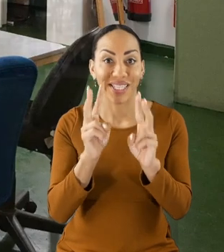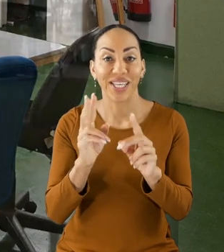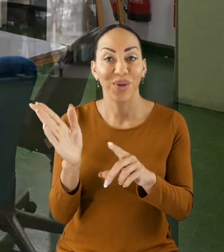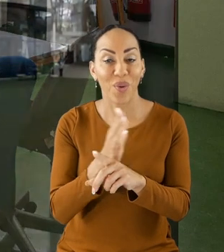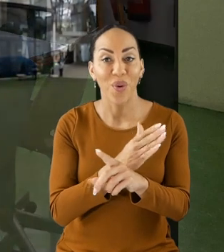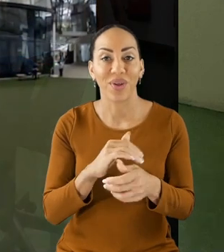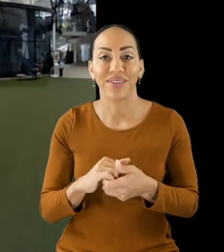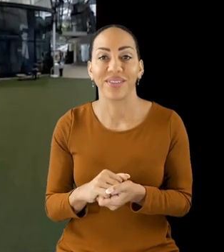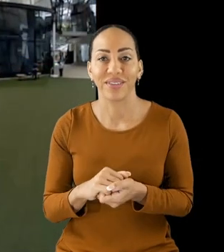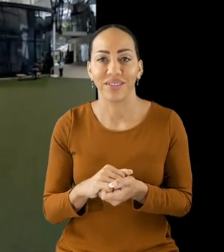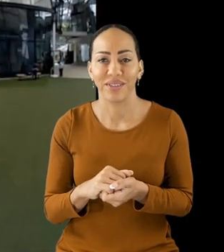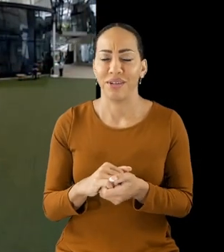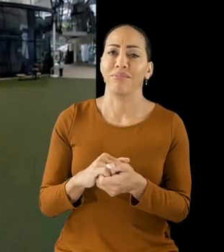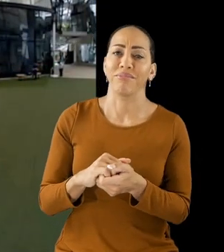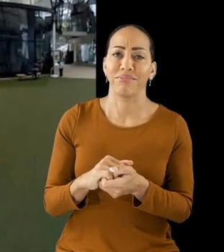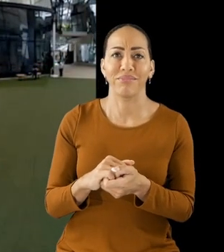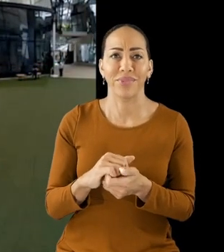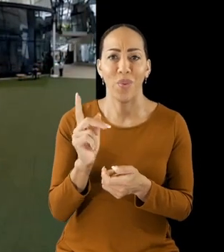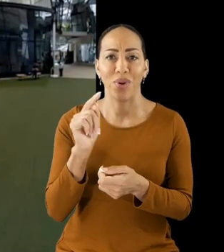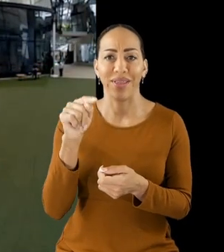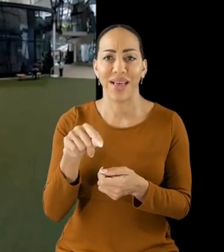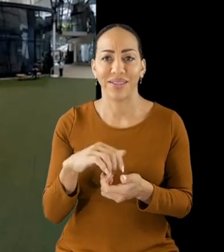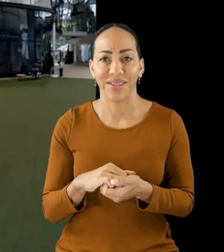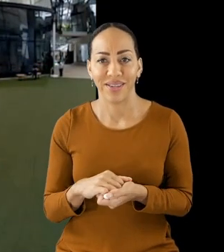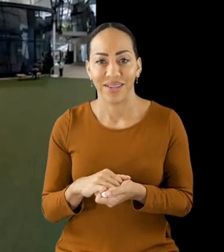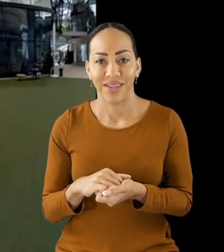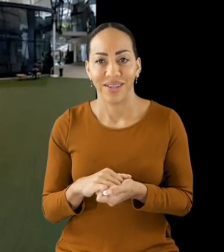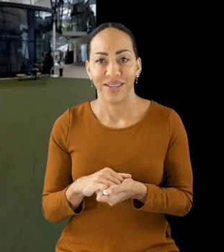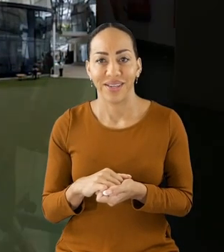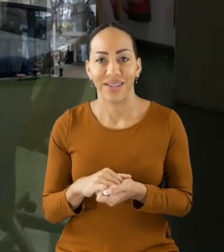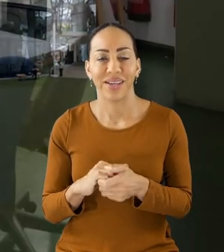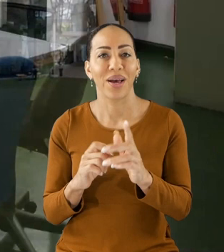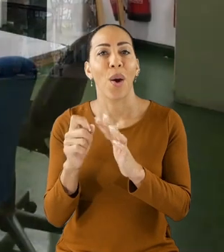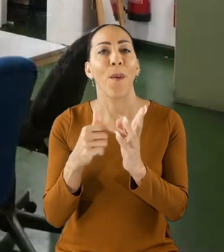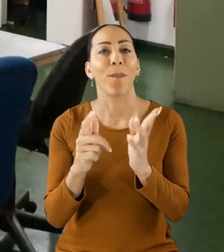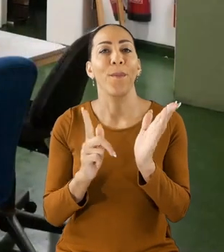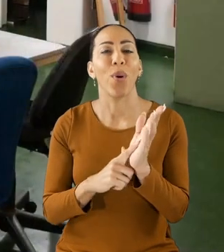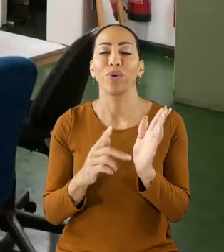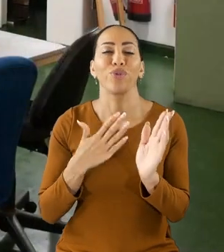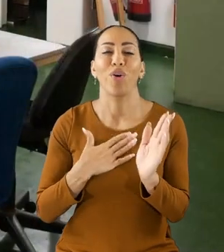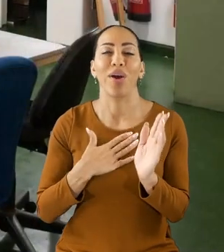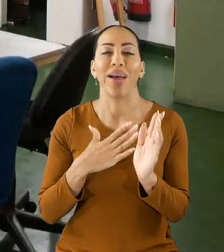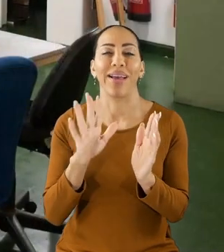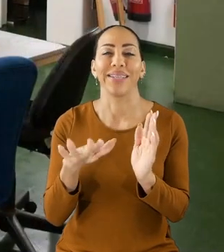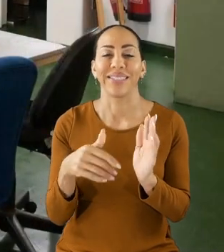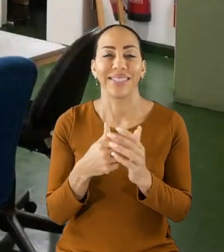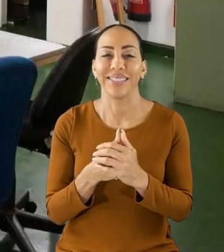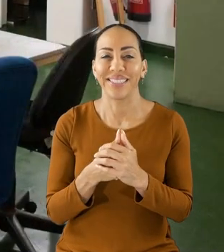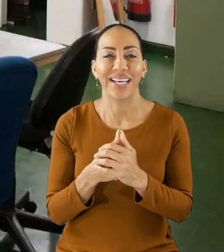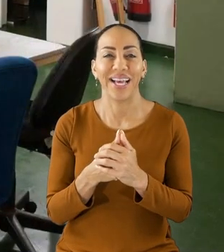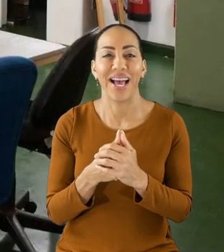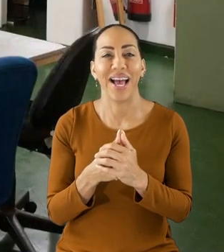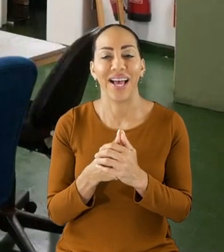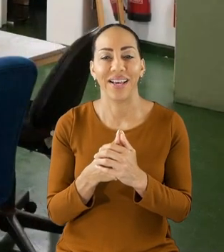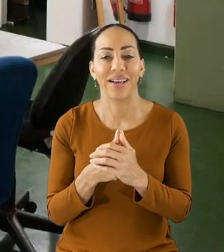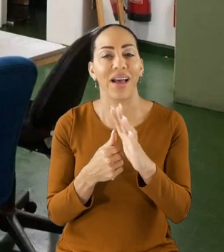Fantastic. Good to see you all. Hang on. What's that? That was That's not the presentation. That was me. Okay. Don't worry. I'll do that in a minute.